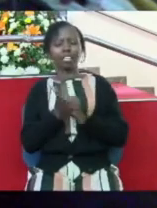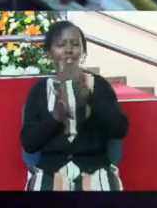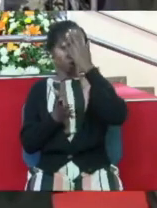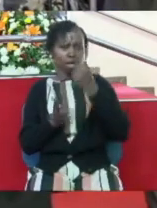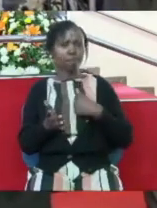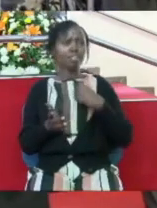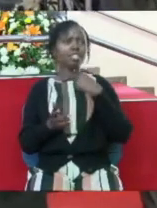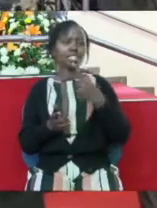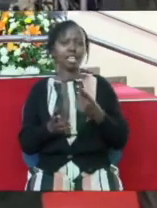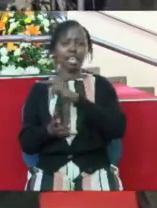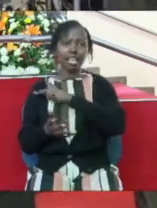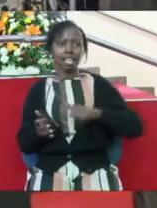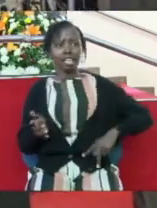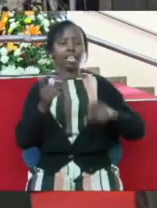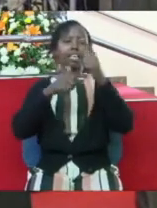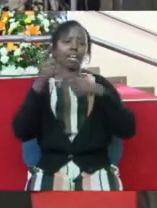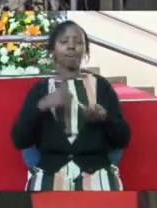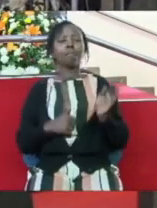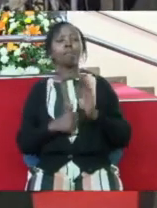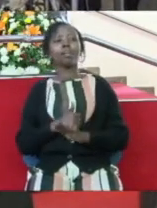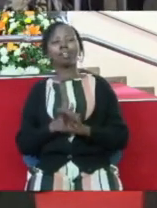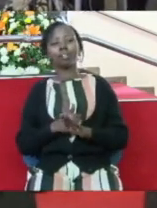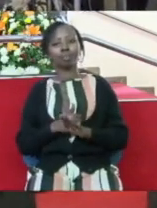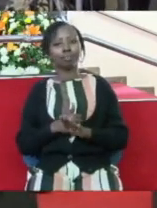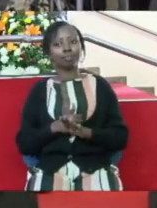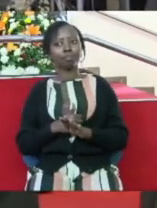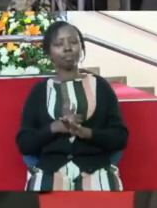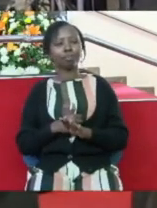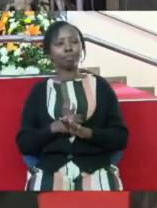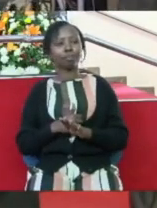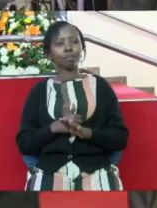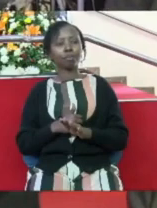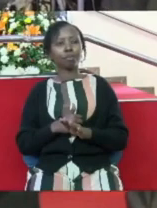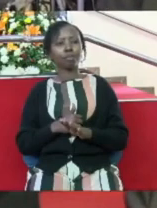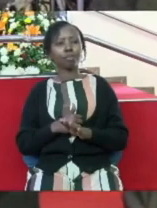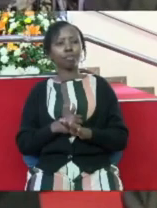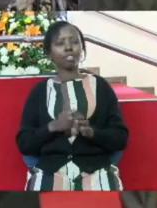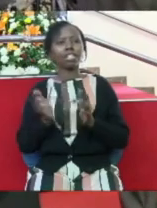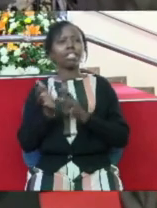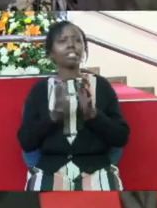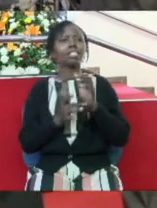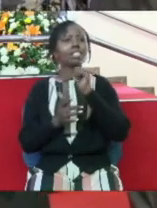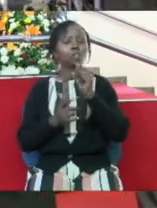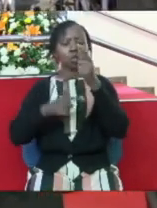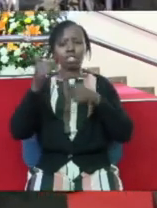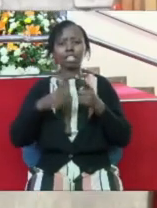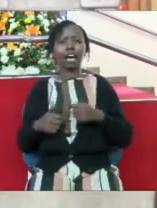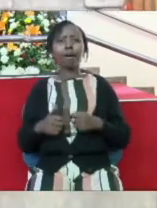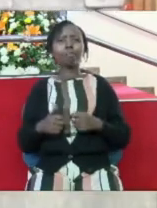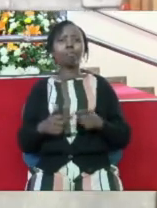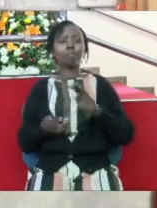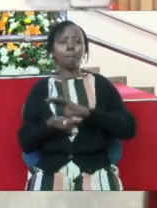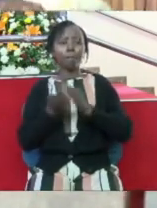by saying the king is coming back. Na niposa nilianza kusema mfalme anarejea. He is not coming back to be crowned king. Hakuji tena